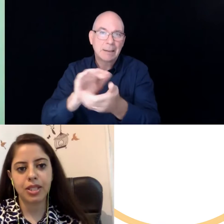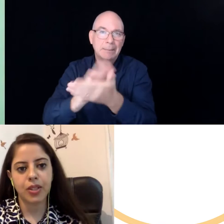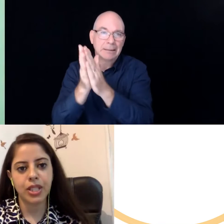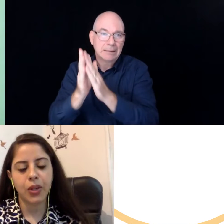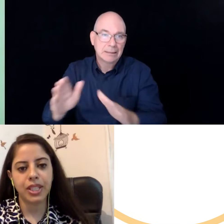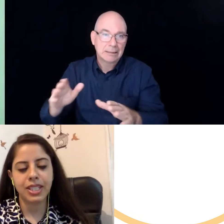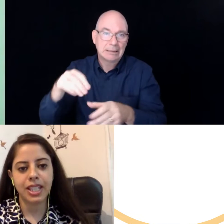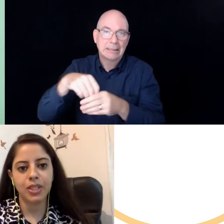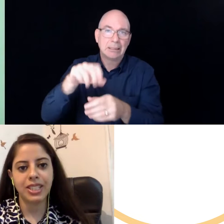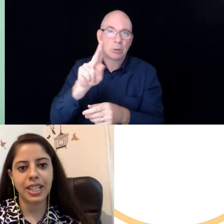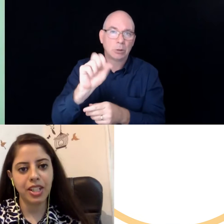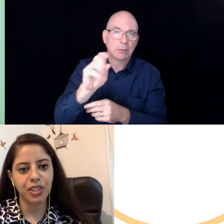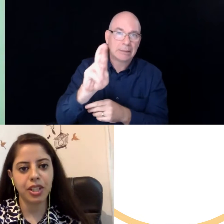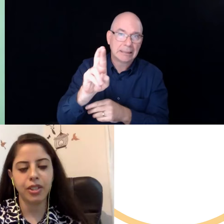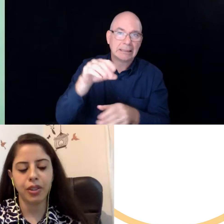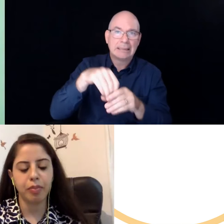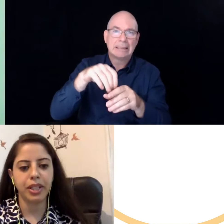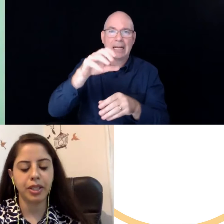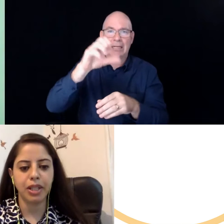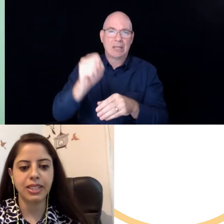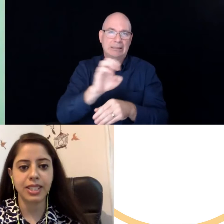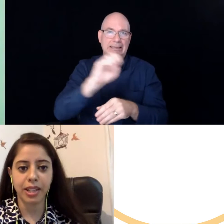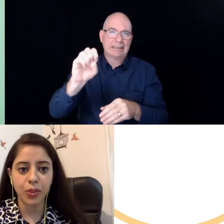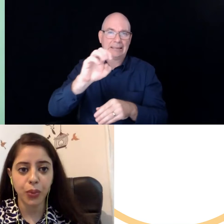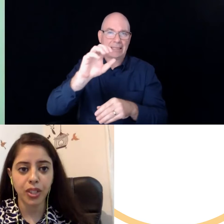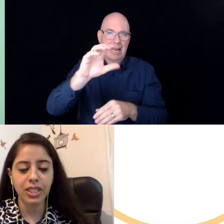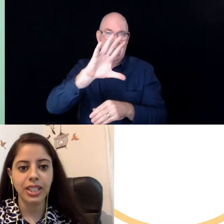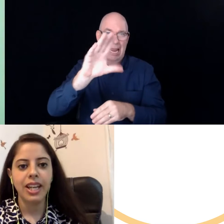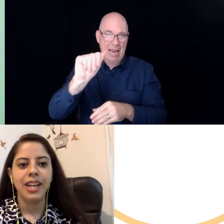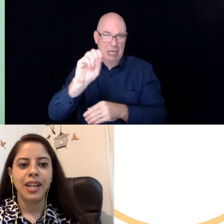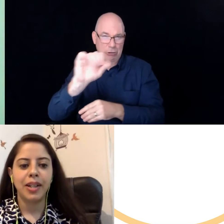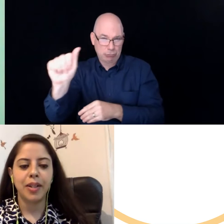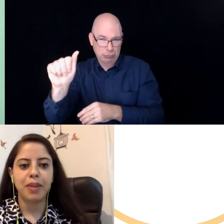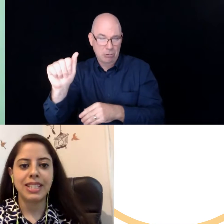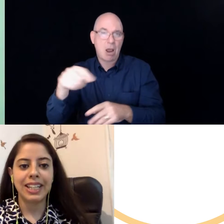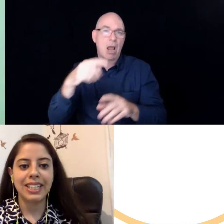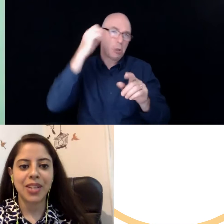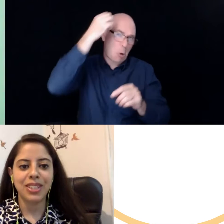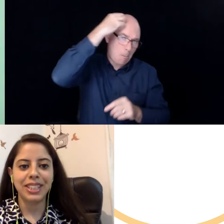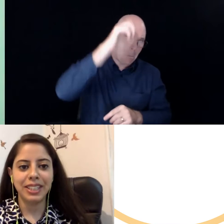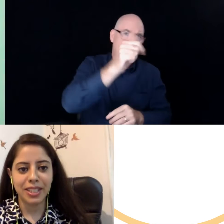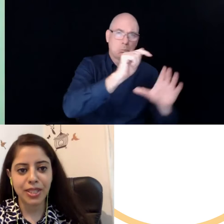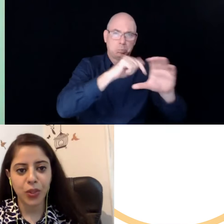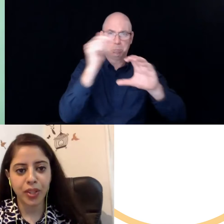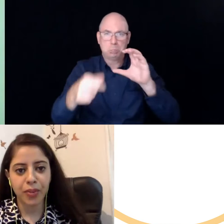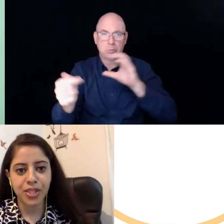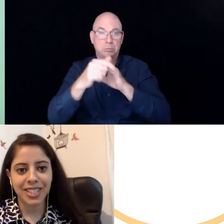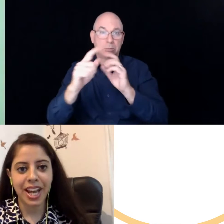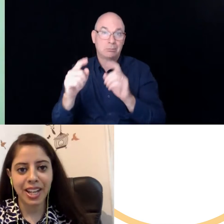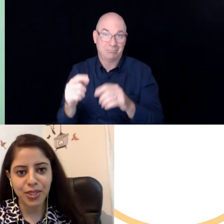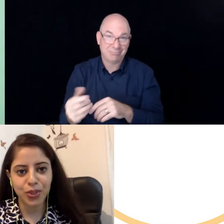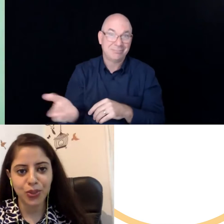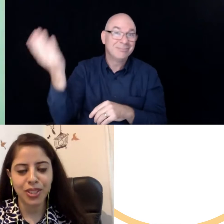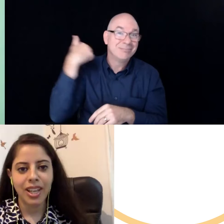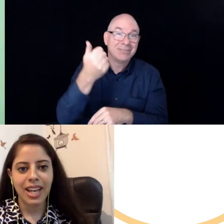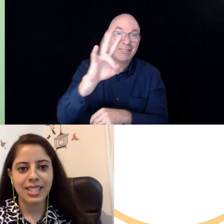other parts of South and Southeast Asia, Europe, and other places around the world. Basically, 17 years ago, when I was in